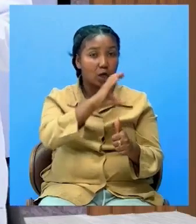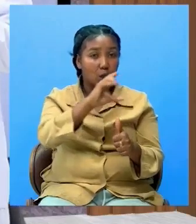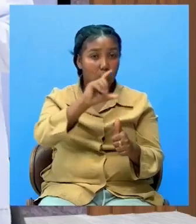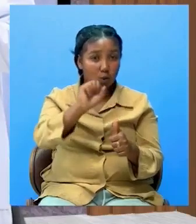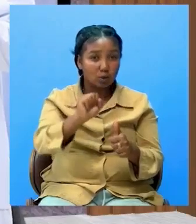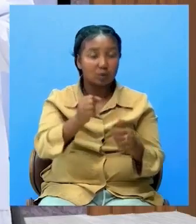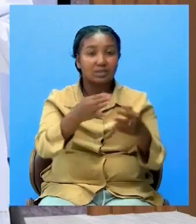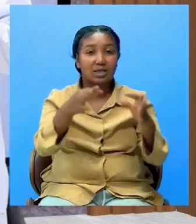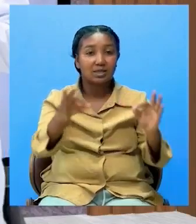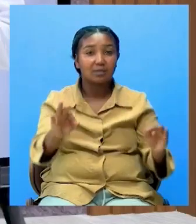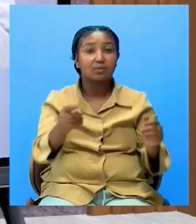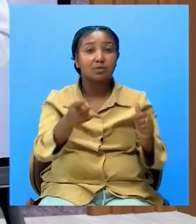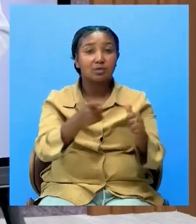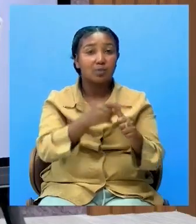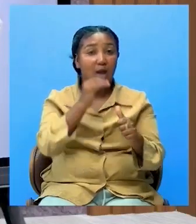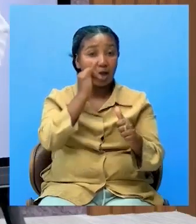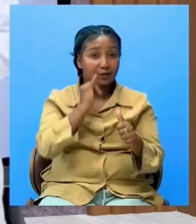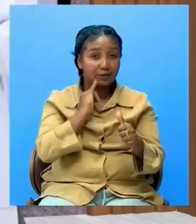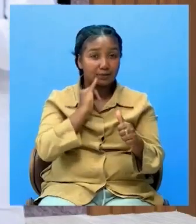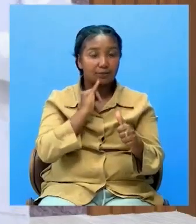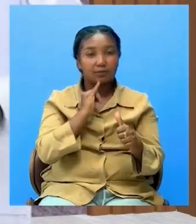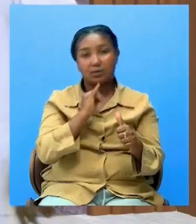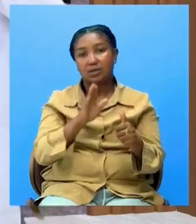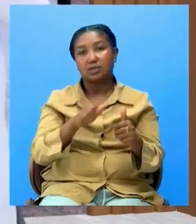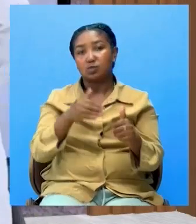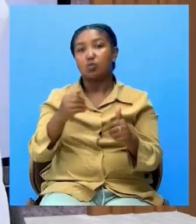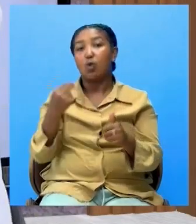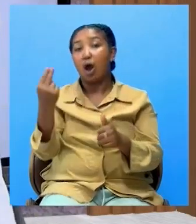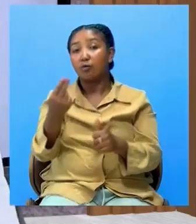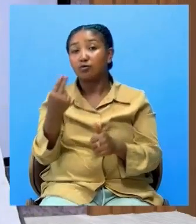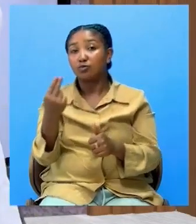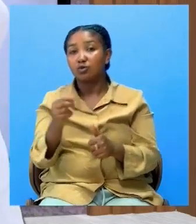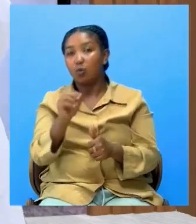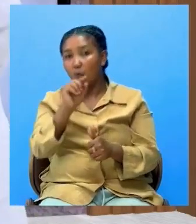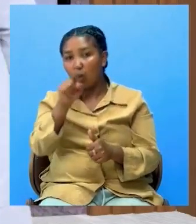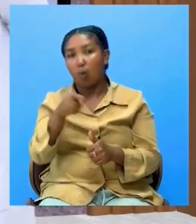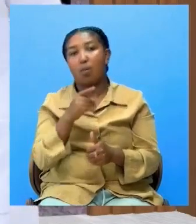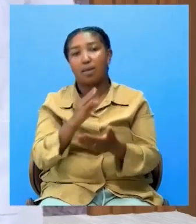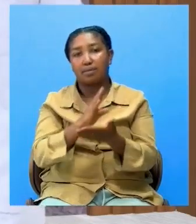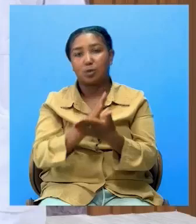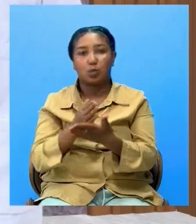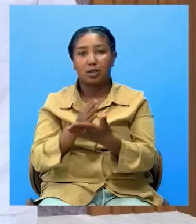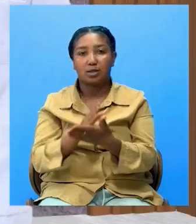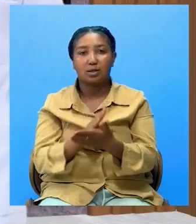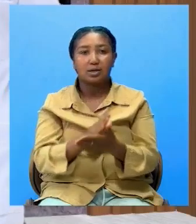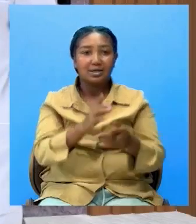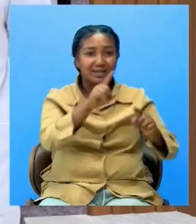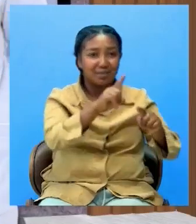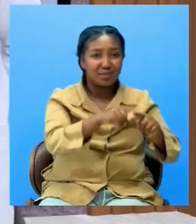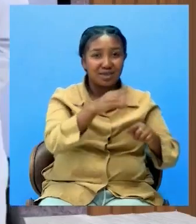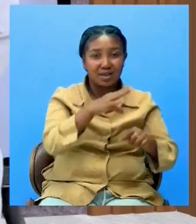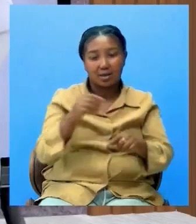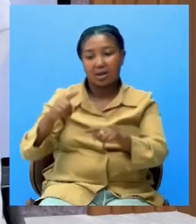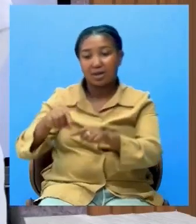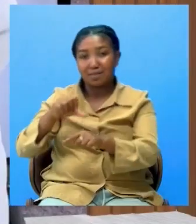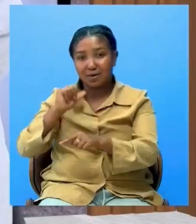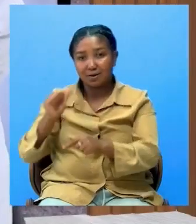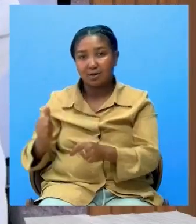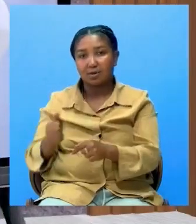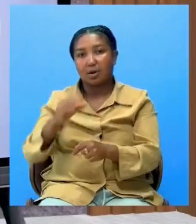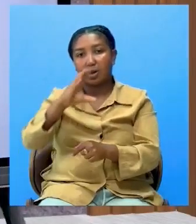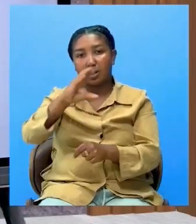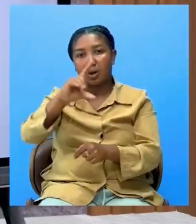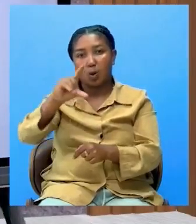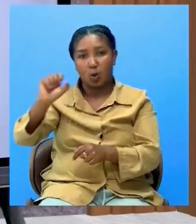the sentence which starts from if, we have to use comma between dependent and independent